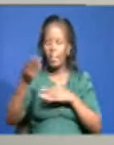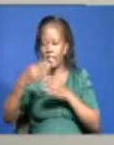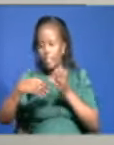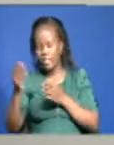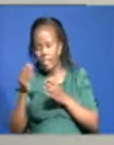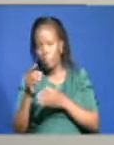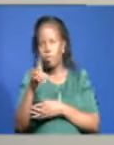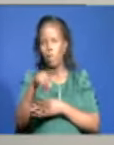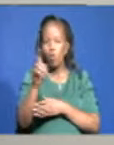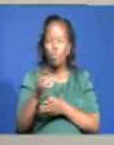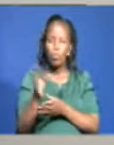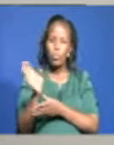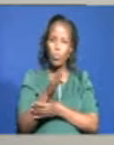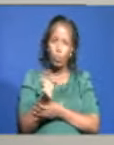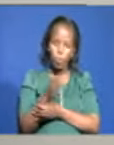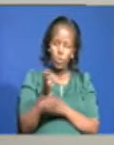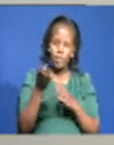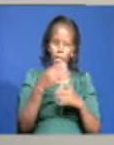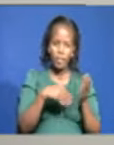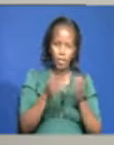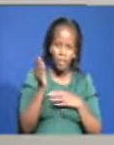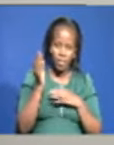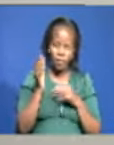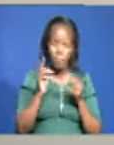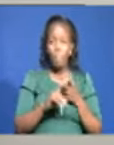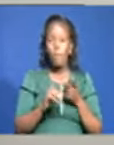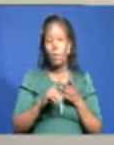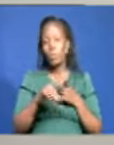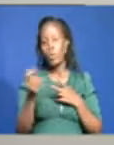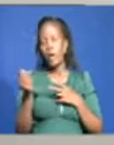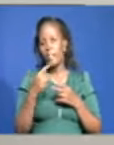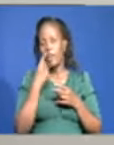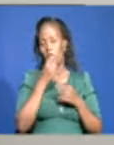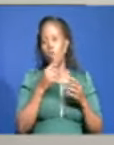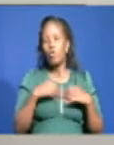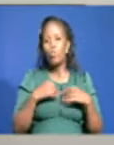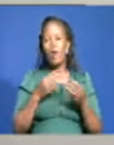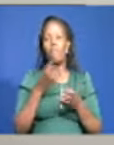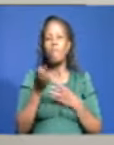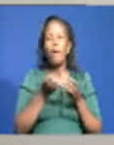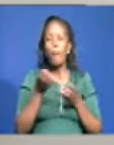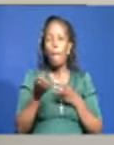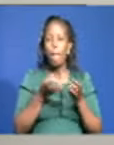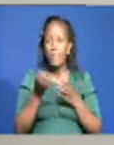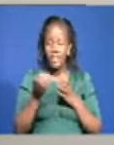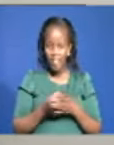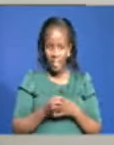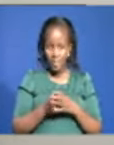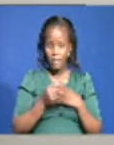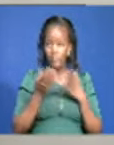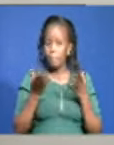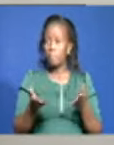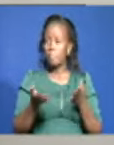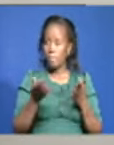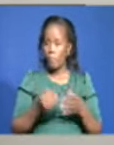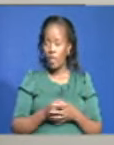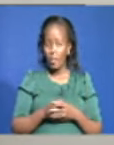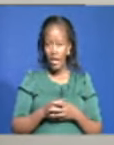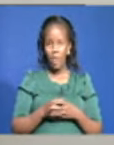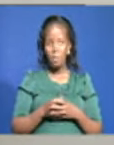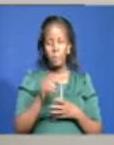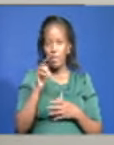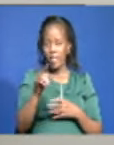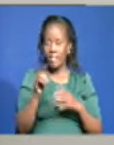majahazi huwa kuna biashara ya kutembeza watalii. Kwa hivyo hizi